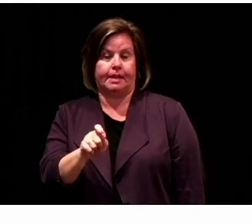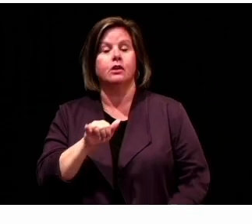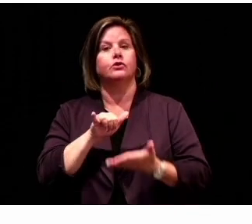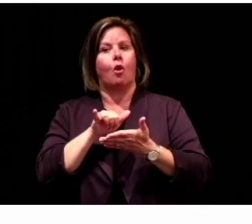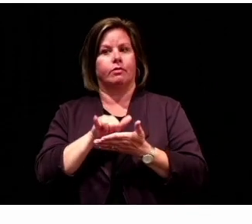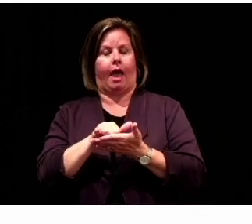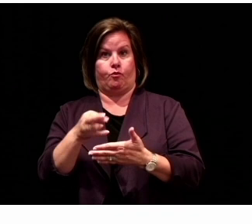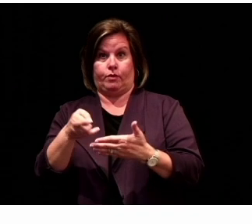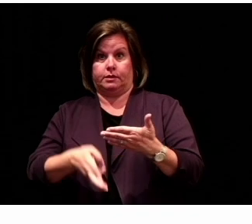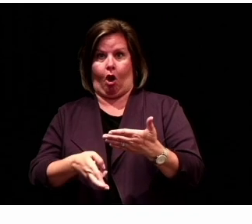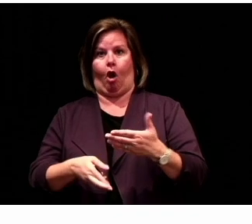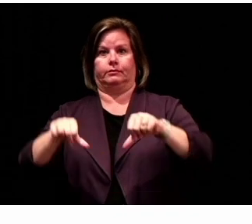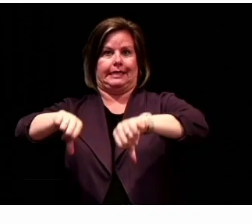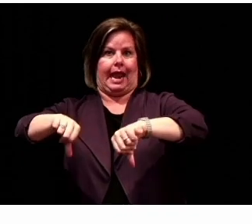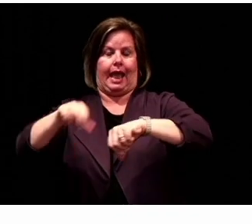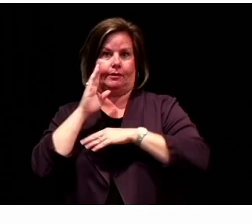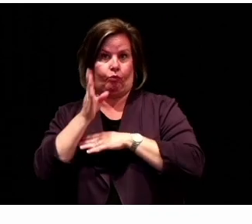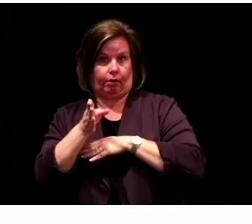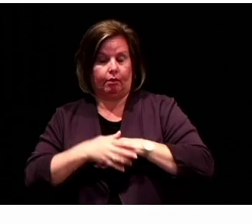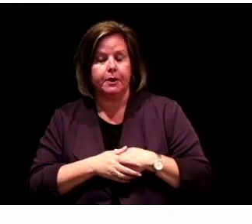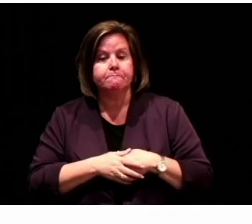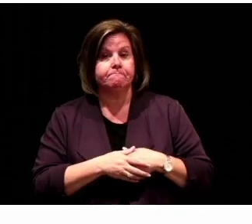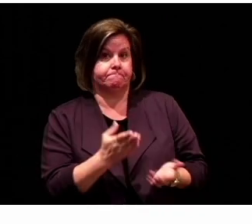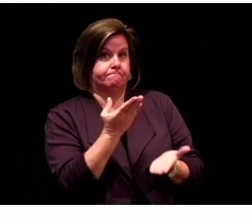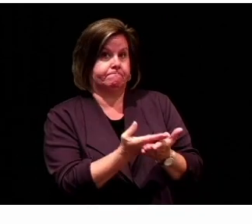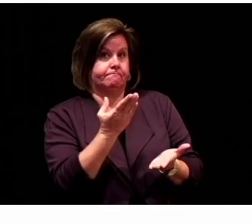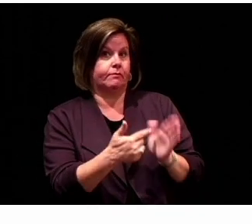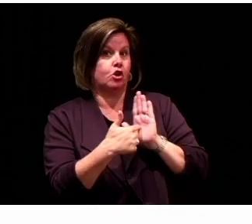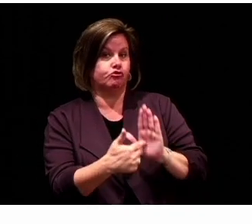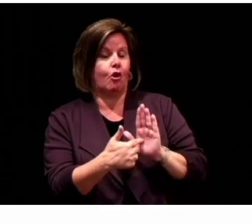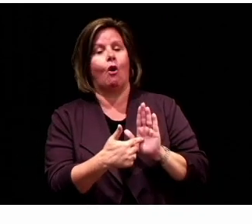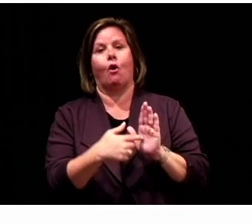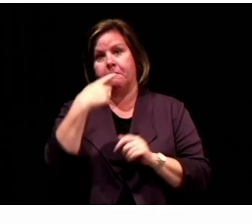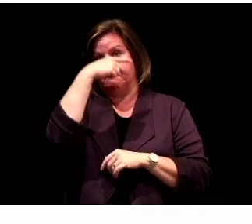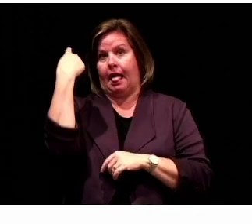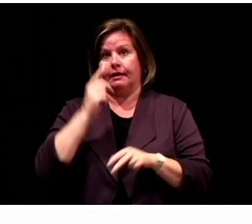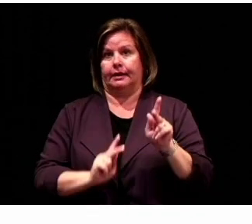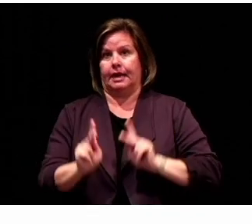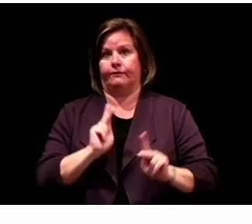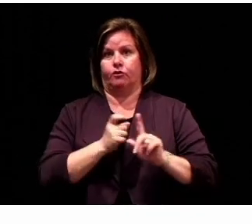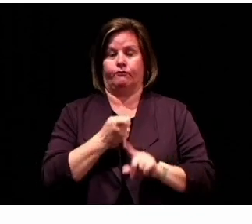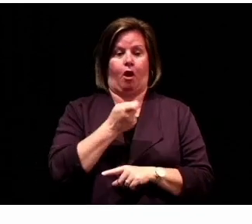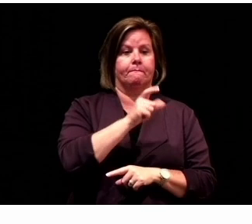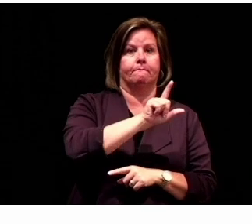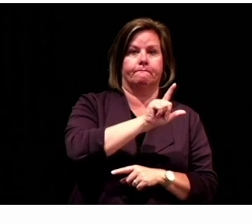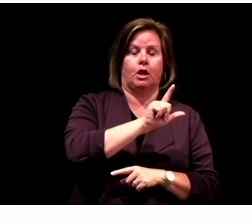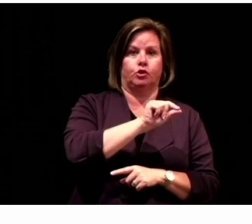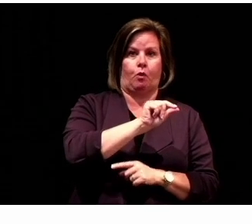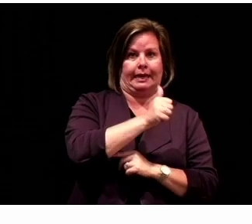No indication they ever excluded sealed eviction records. They didn't provide applicants with an opportunity to